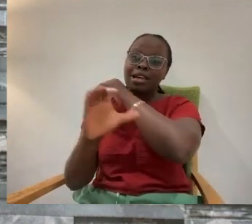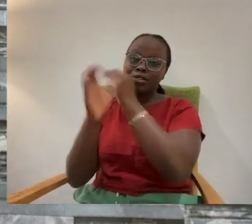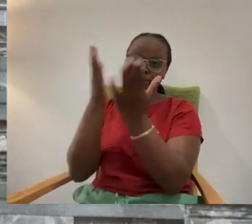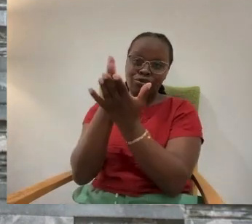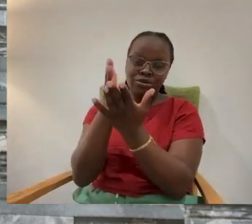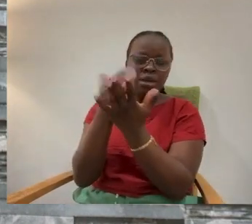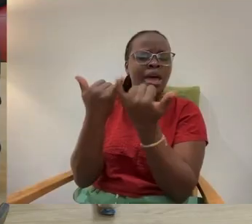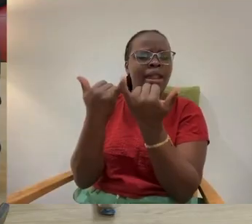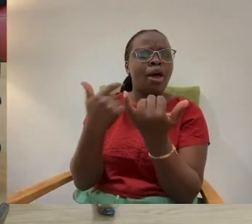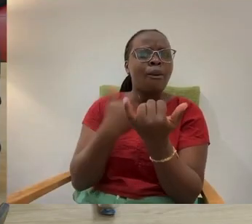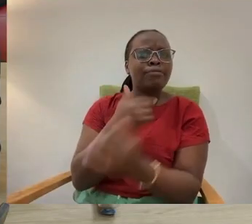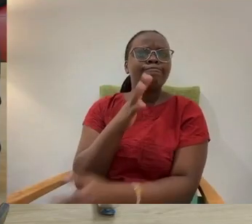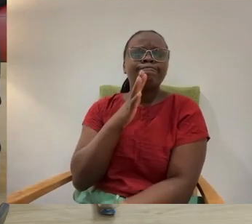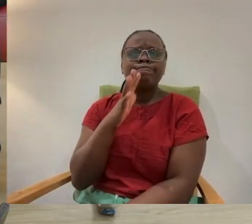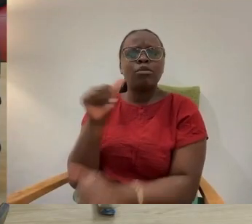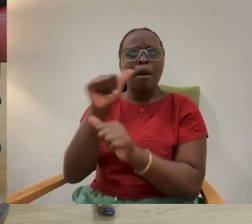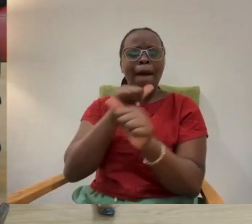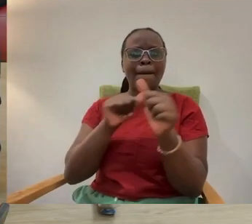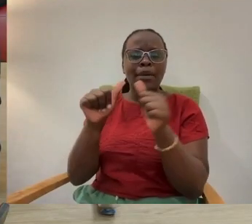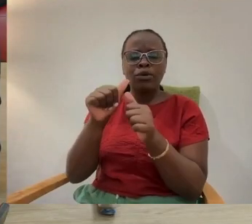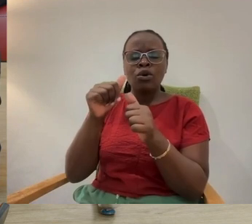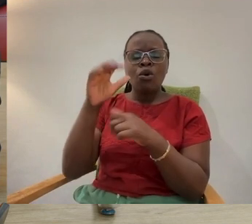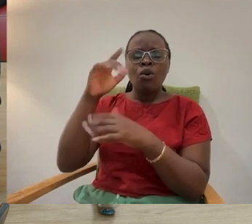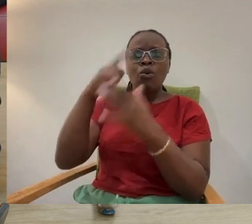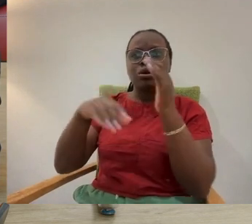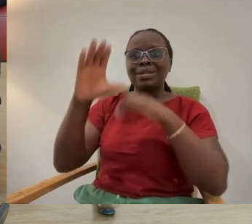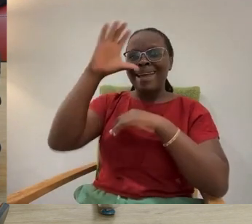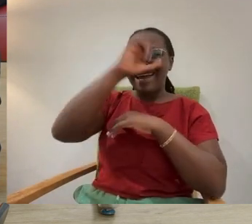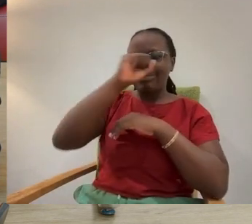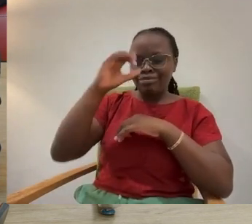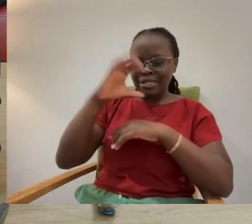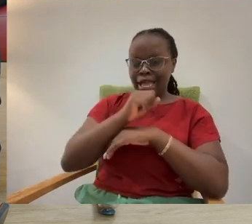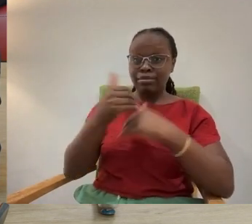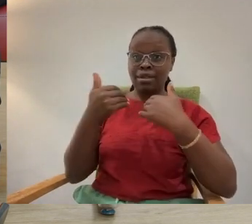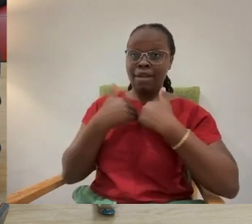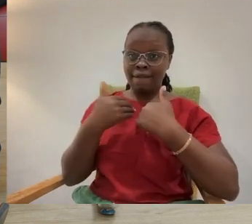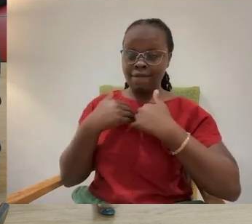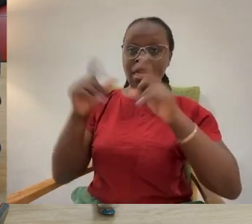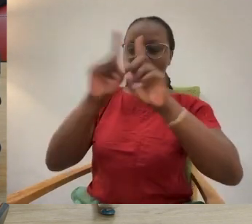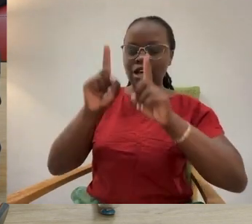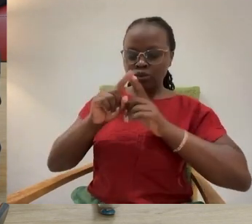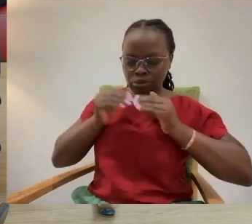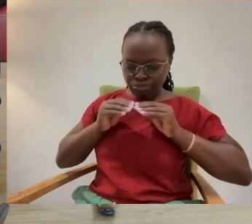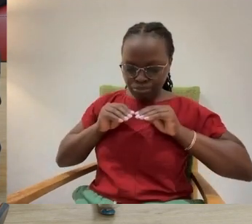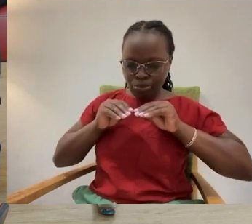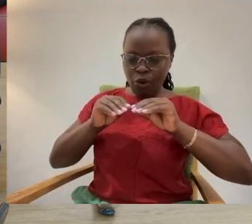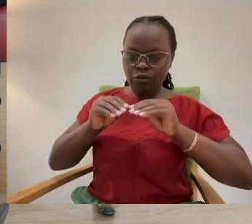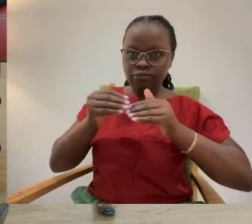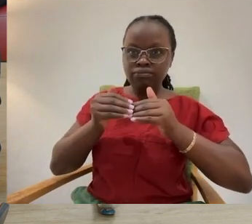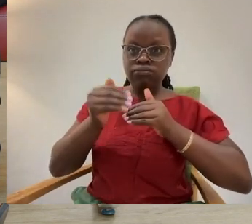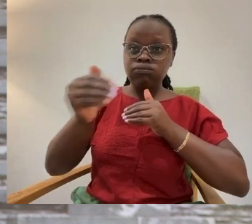bit about what some of the gaps might be. More importantly, as we move forward, what's really